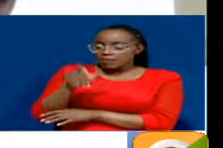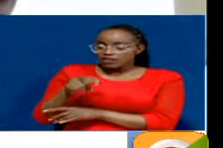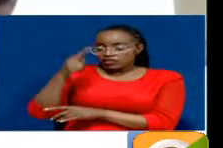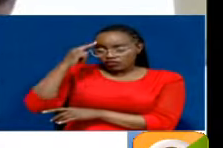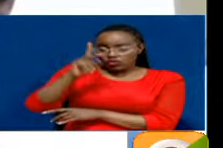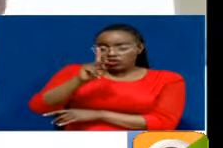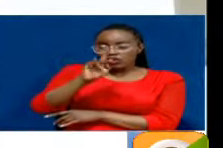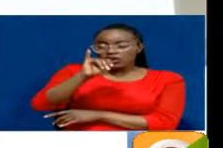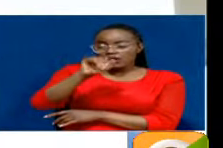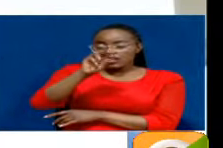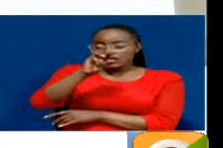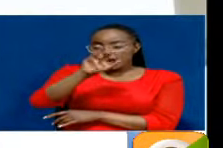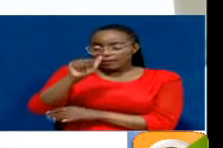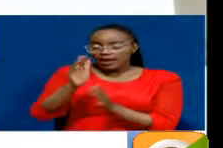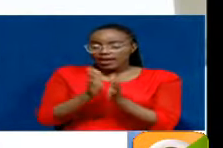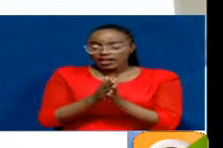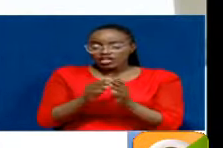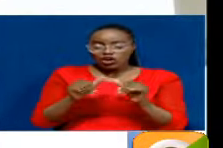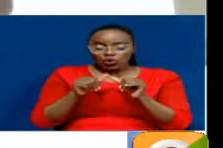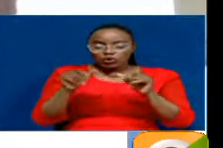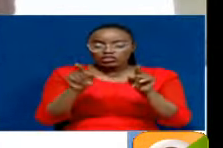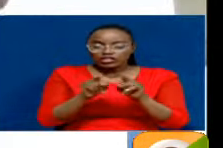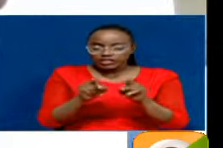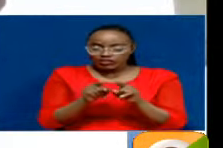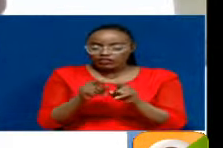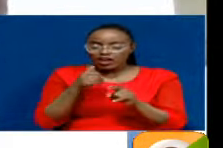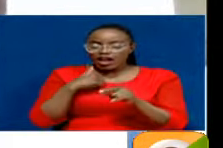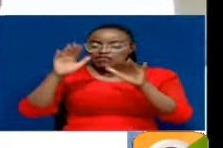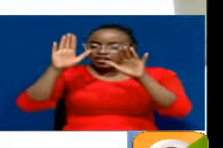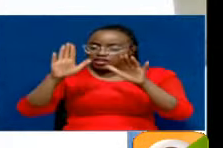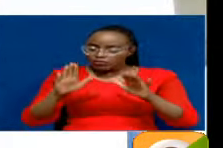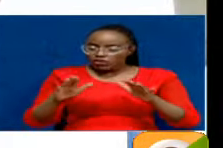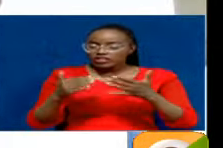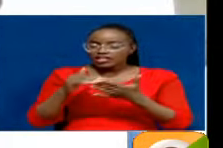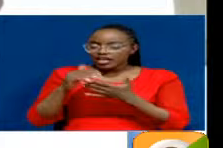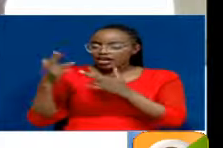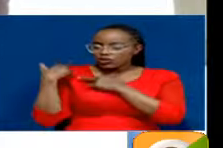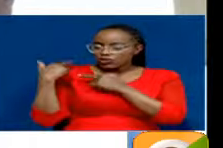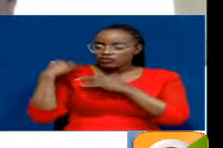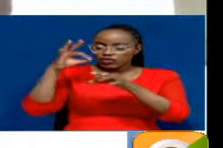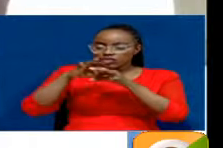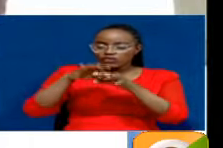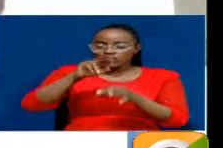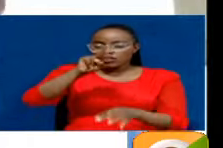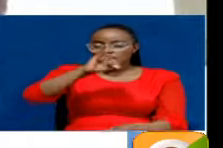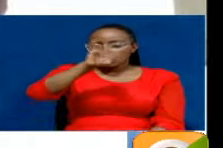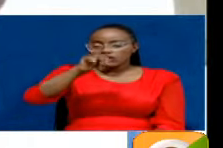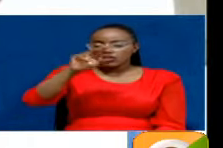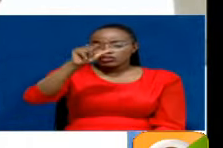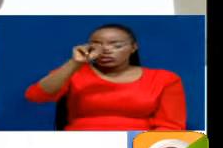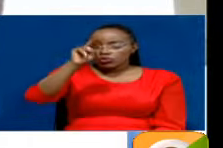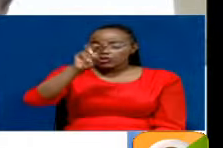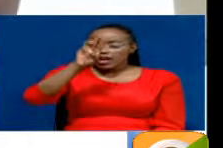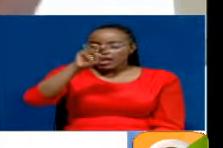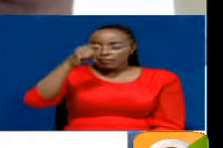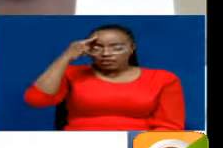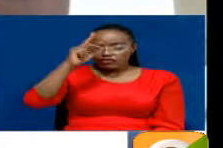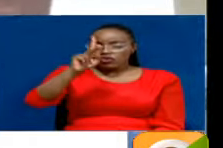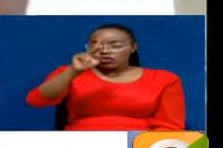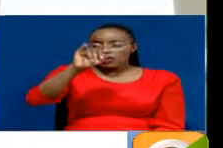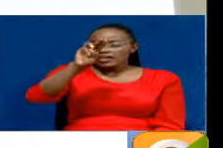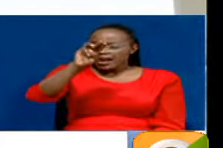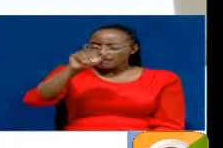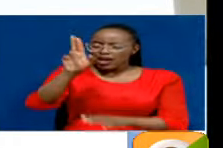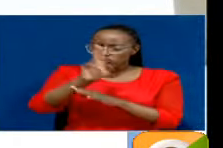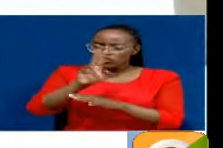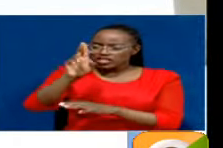for the Kiambu parliamentary seat. I went on to play a pivotal central role in the election of Njuguna Wanjiku as member of parliament for Kiambu on